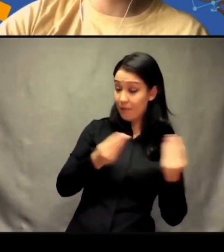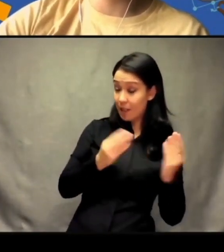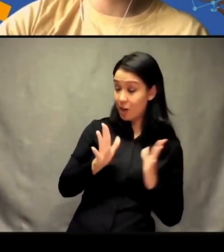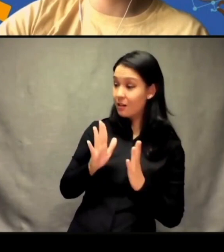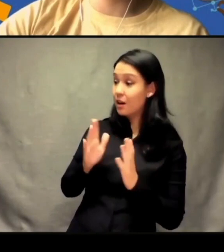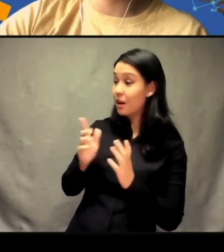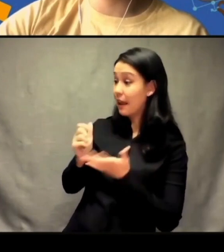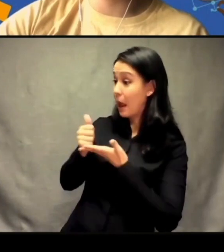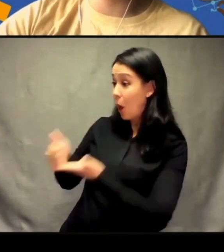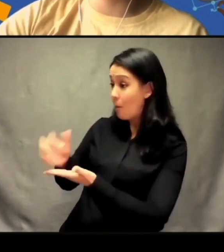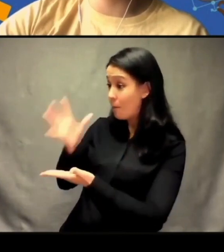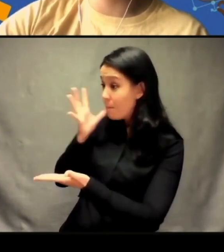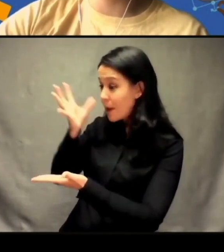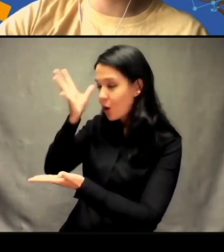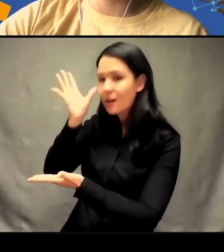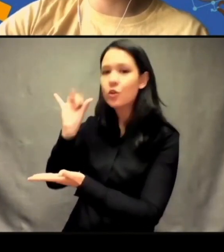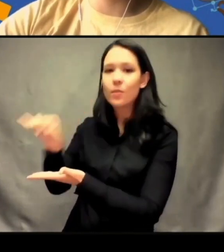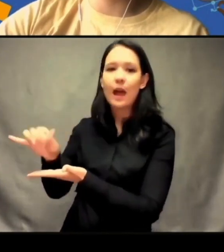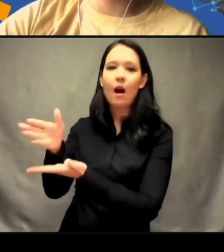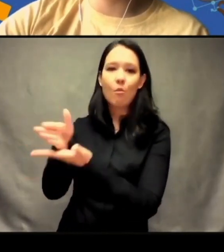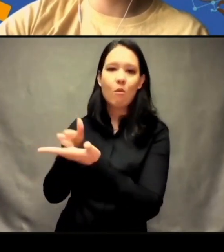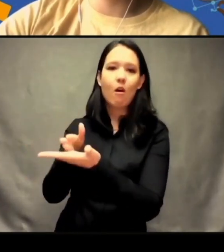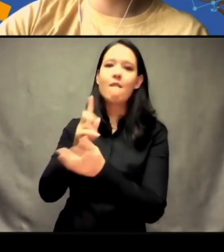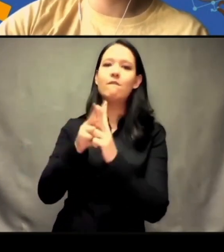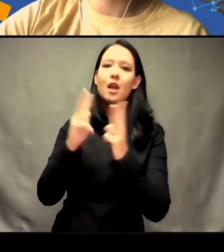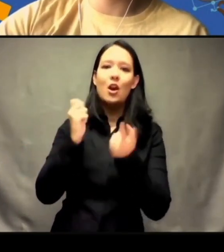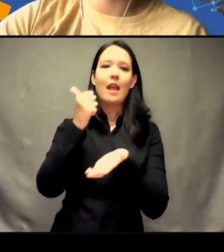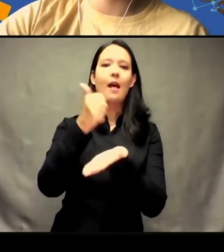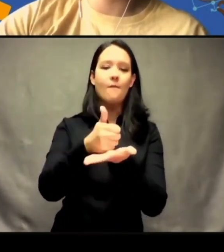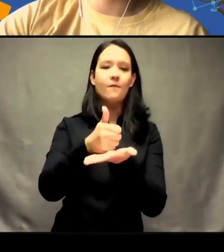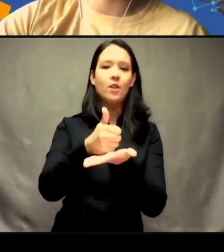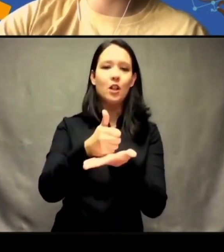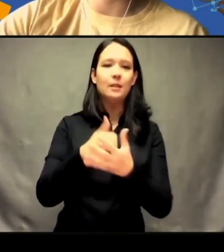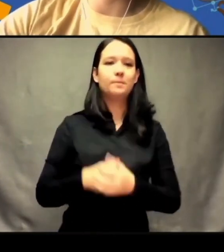meet session to be really helpful.